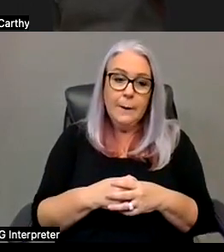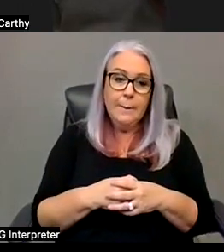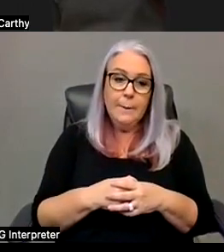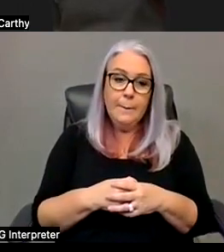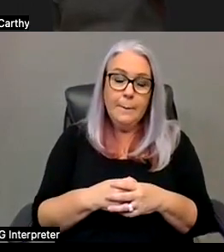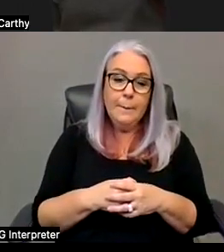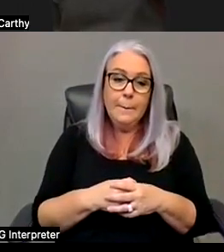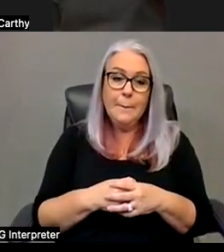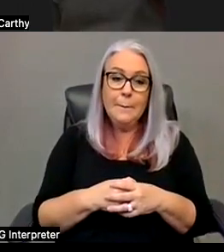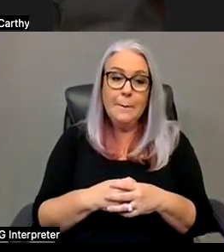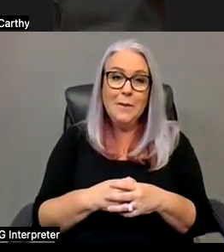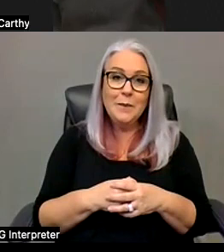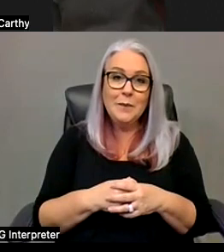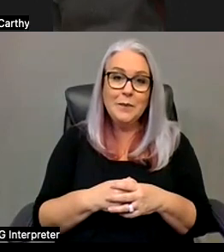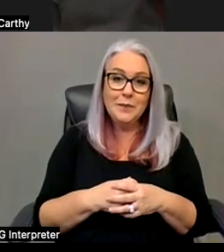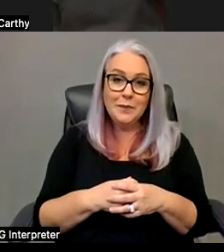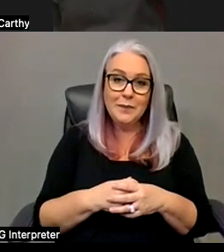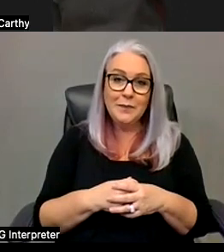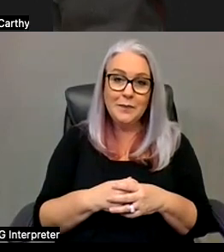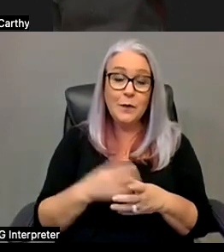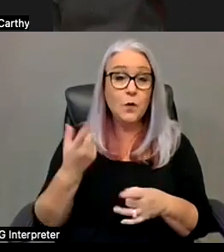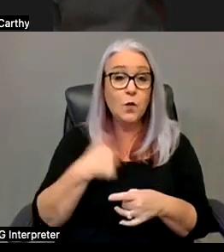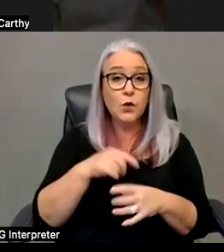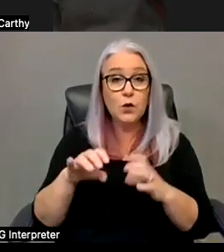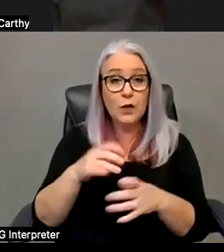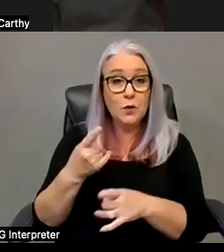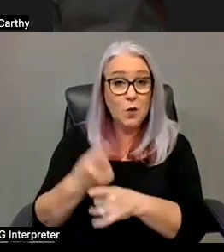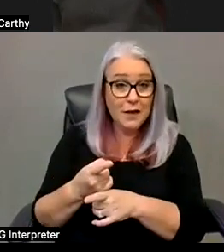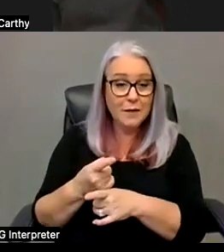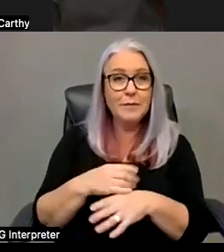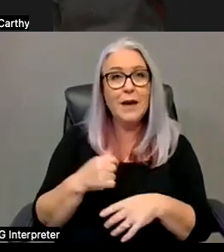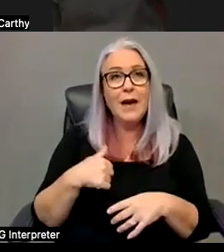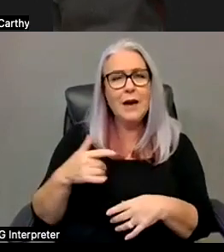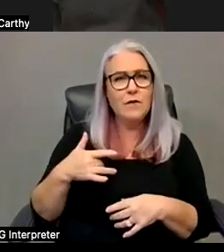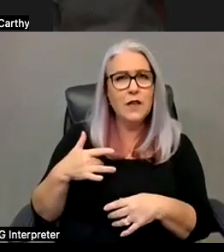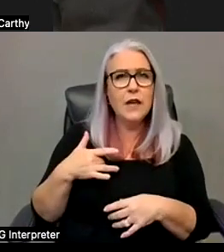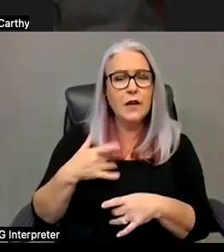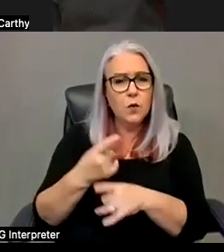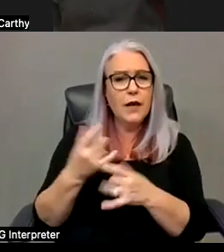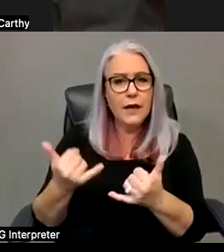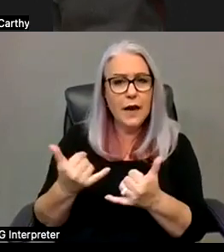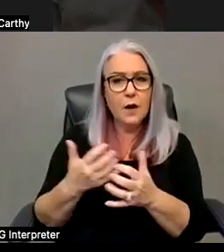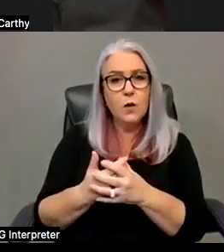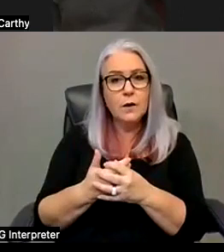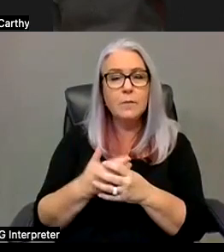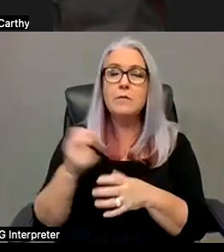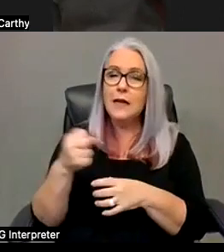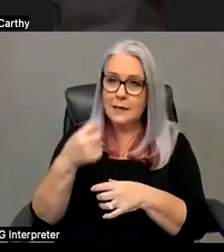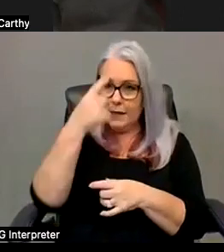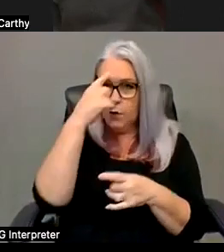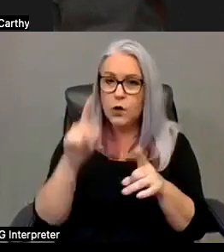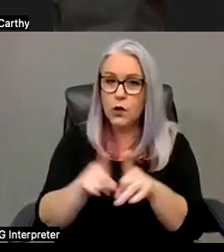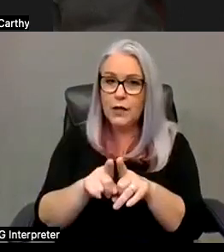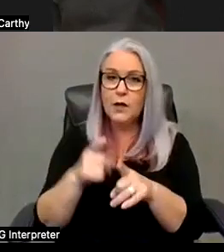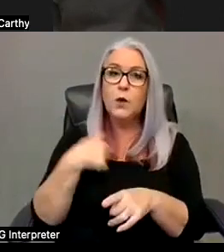right, I would say right now, and I will agree, this is something that we have been